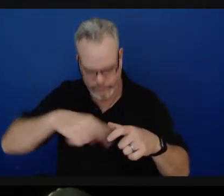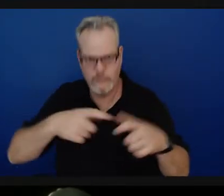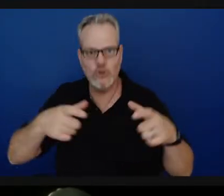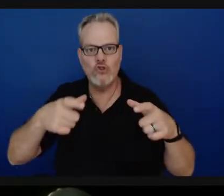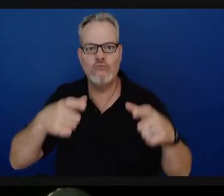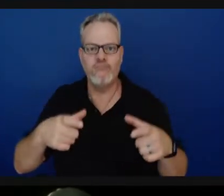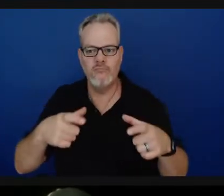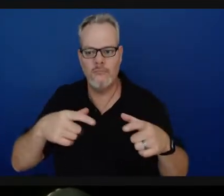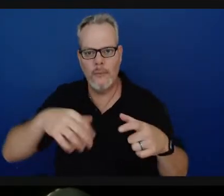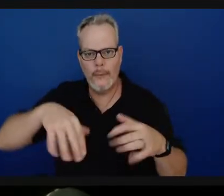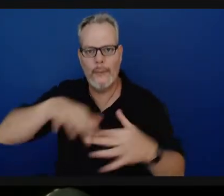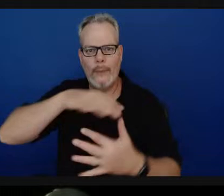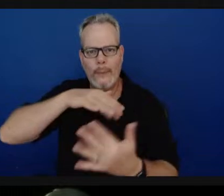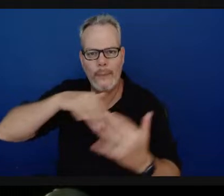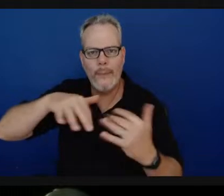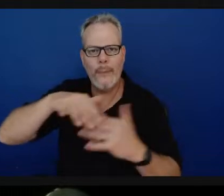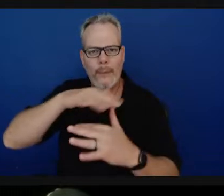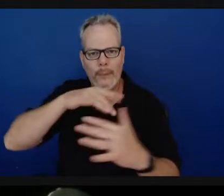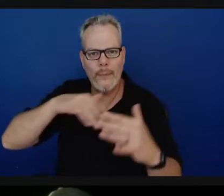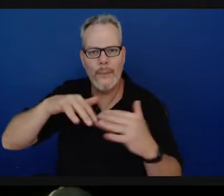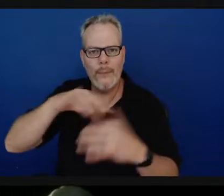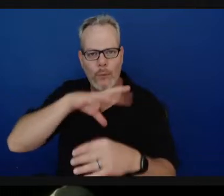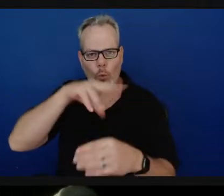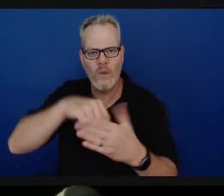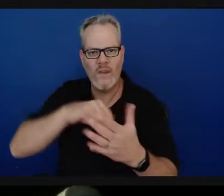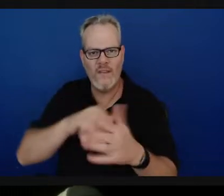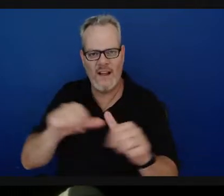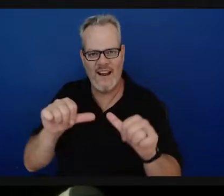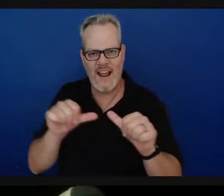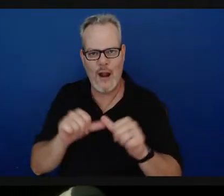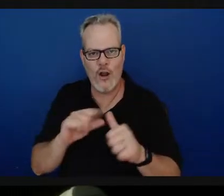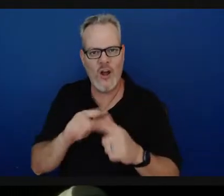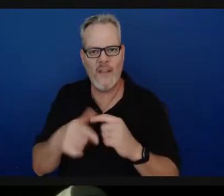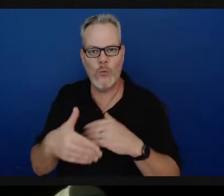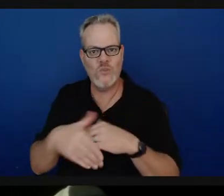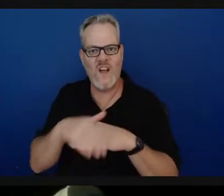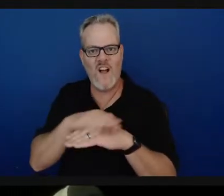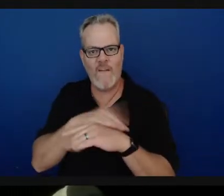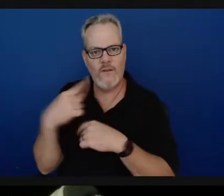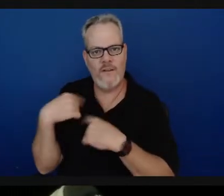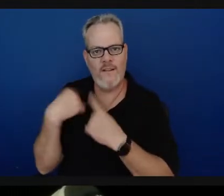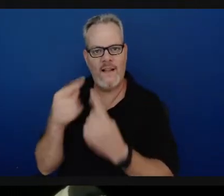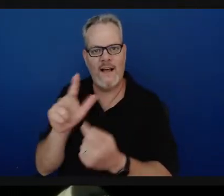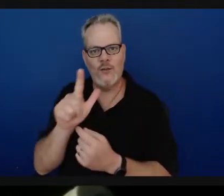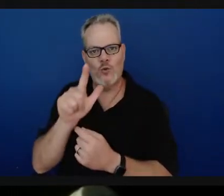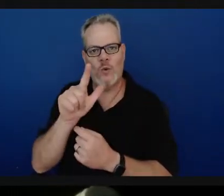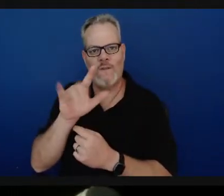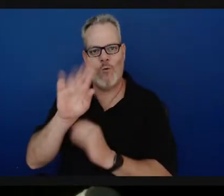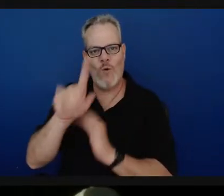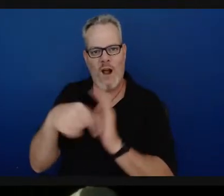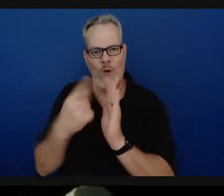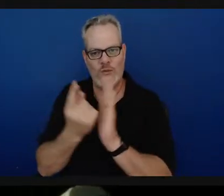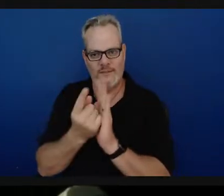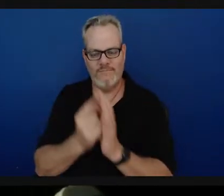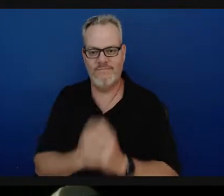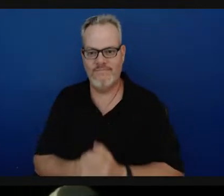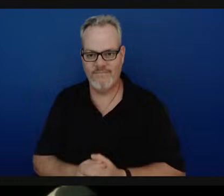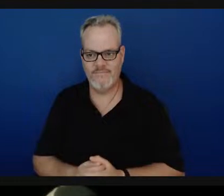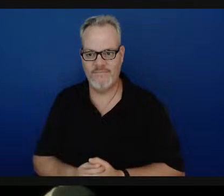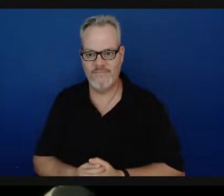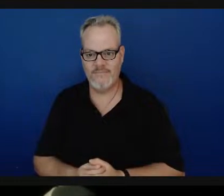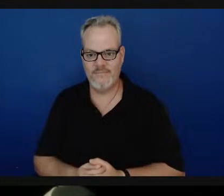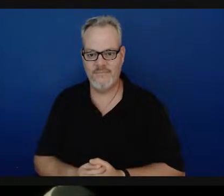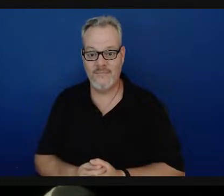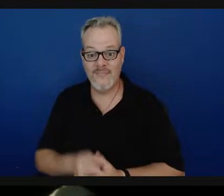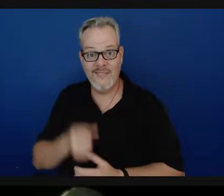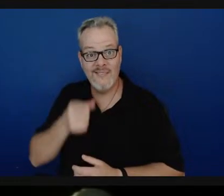times within the footprint that was covered in the last 24 hours here. And that's where the eruption actually occurred.